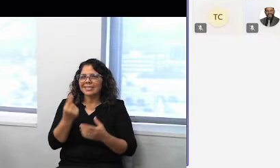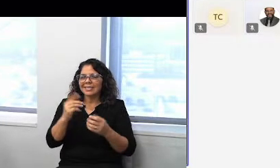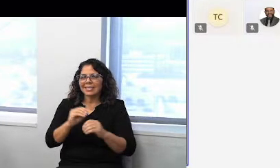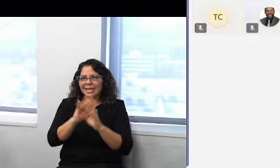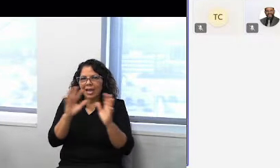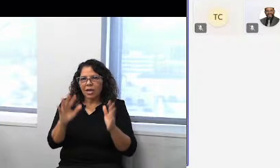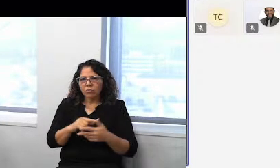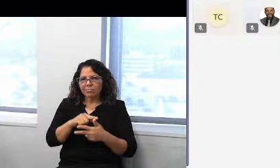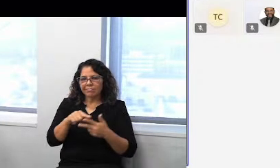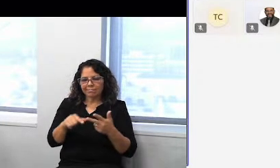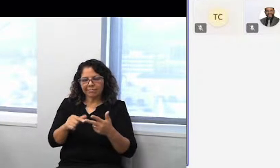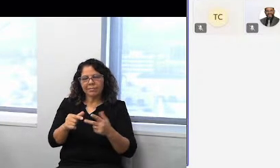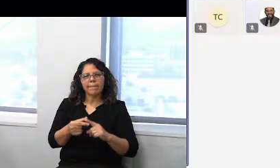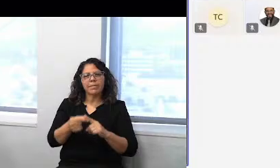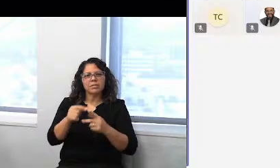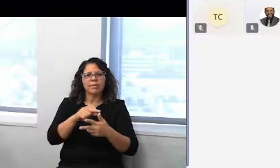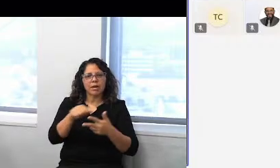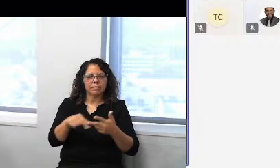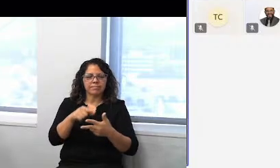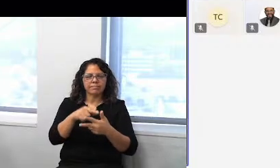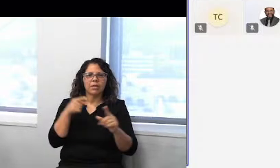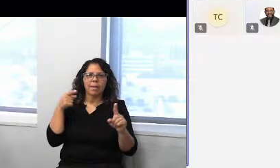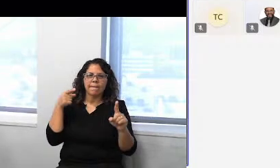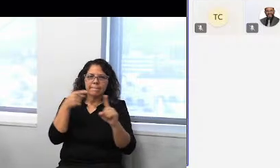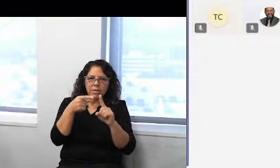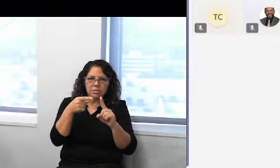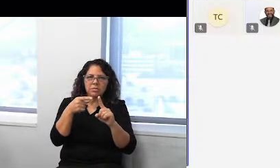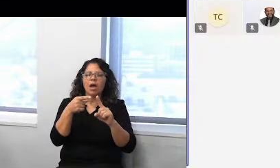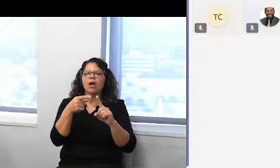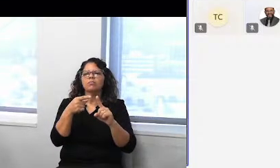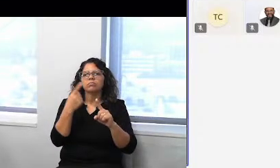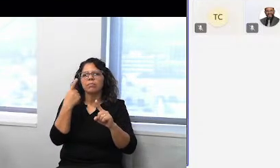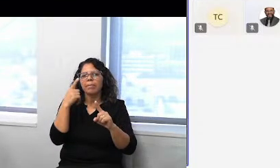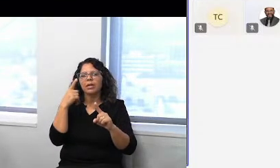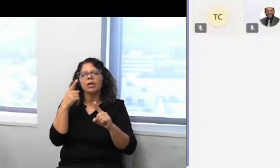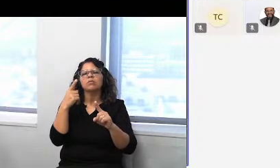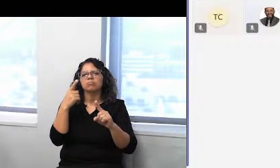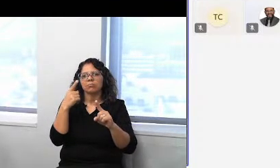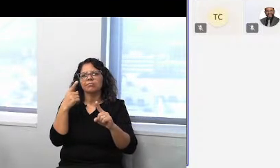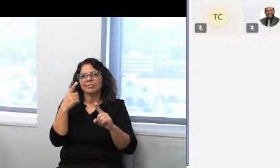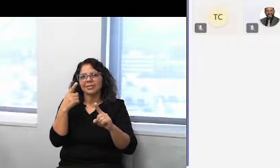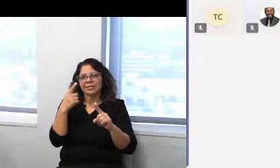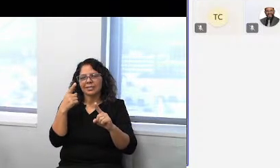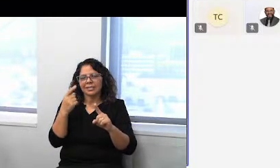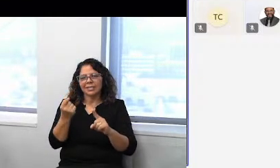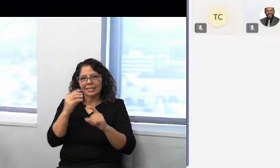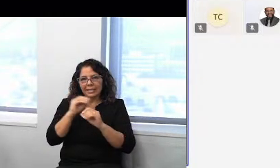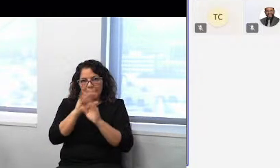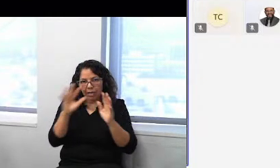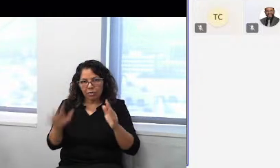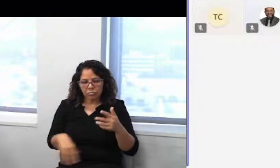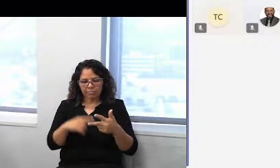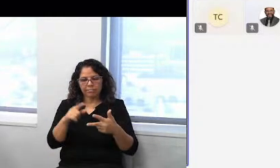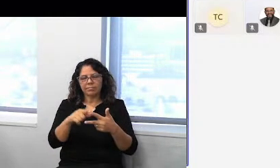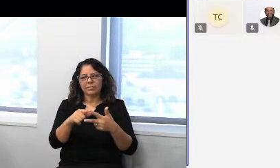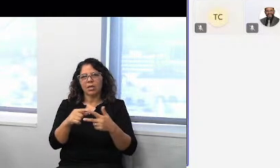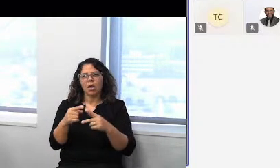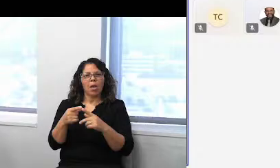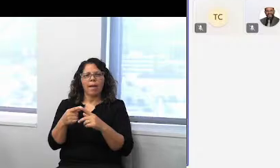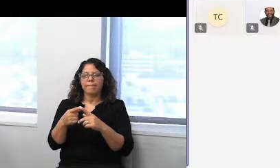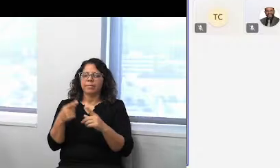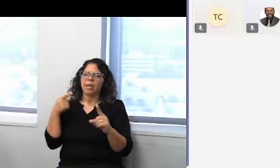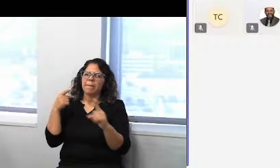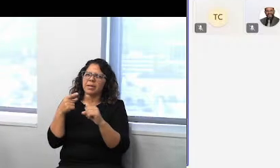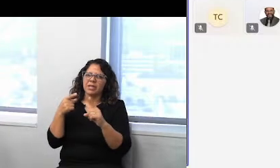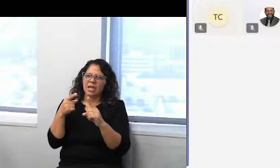are our sustainability goals, right, to ensure we have a clarity on it. What is our reliability and specific goals that we're trying to